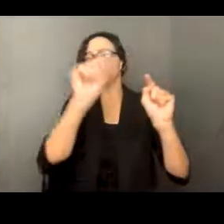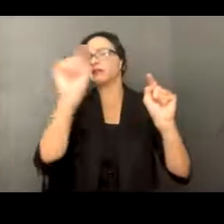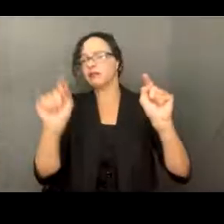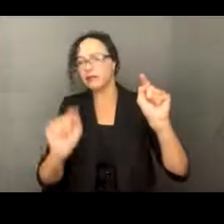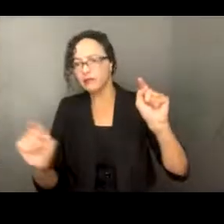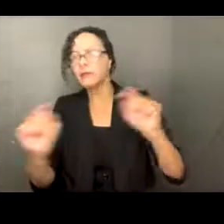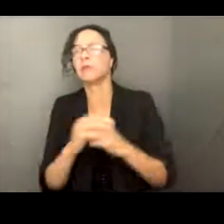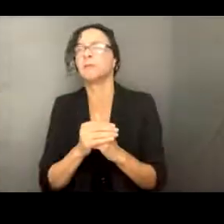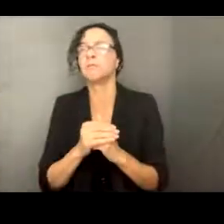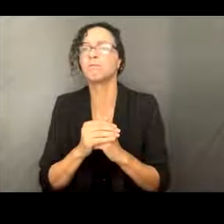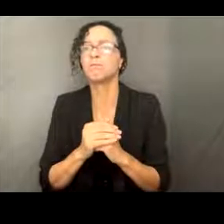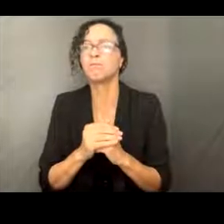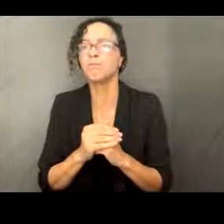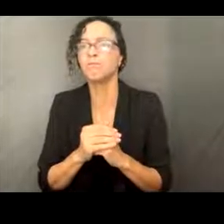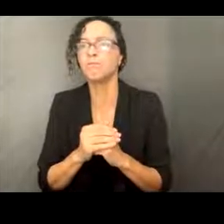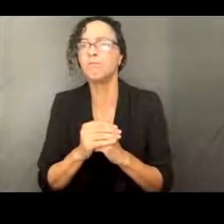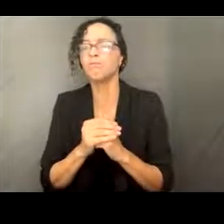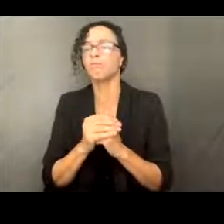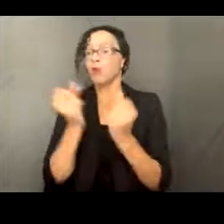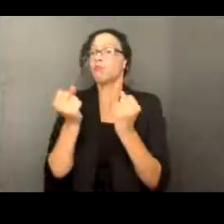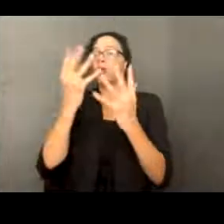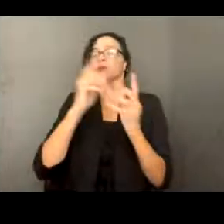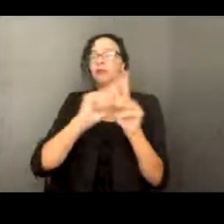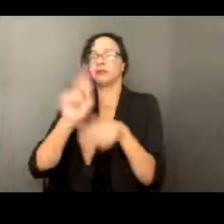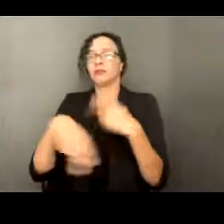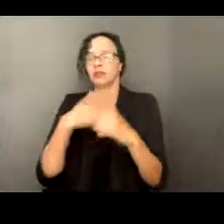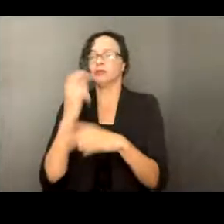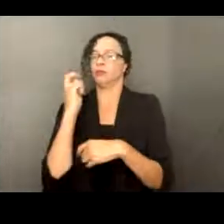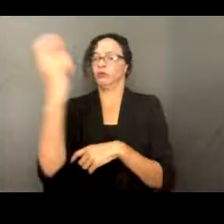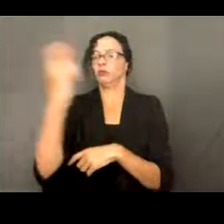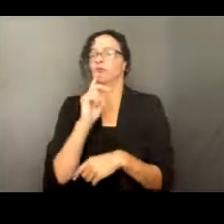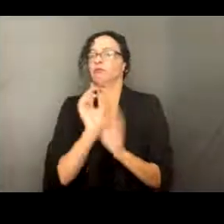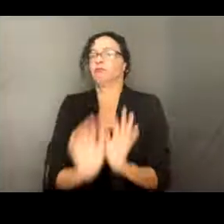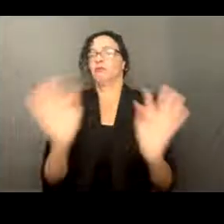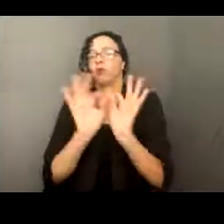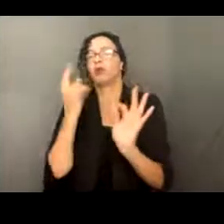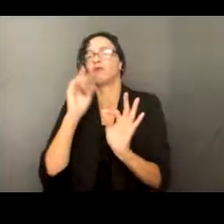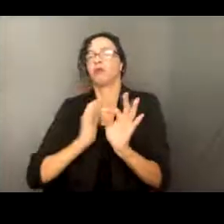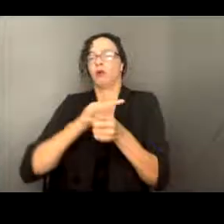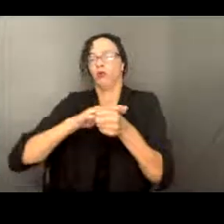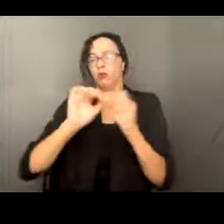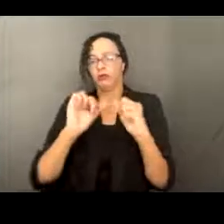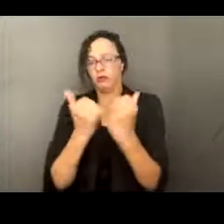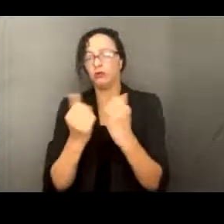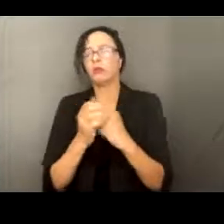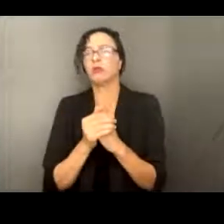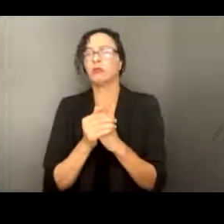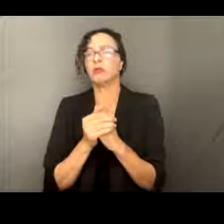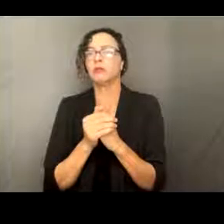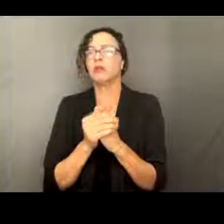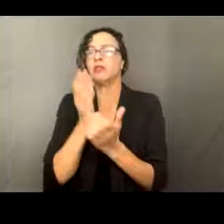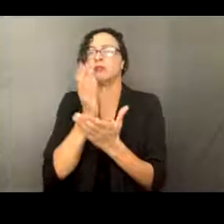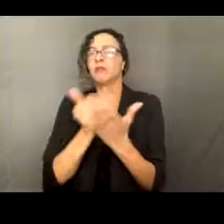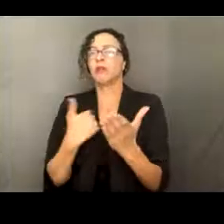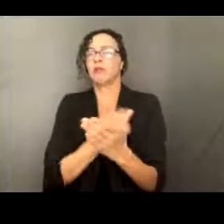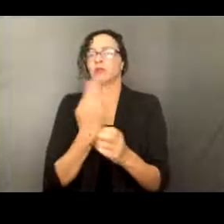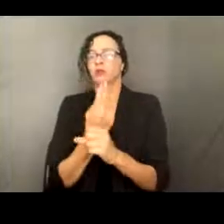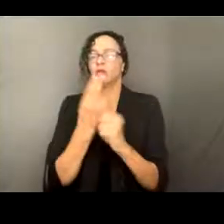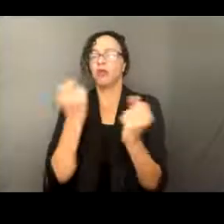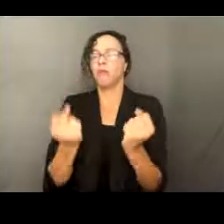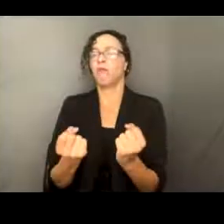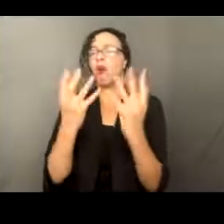Multimodal transportation is really important for our local agencies. Some of us were multimodal long before it was